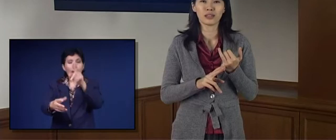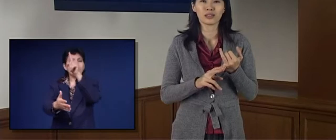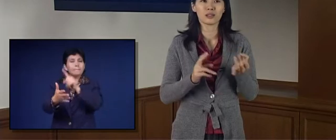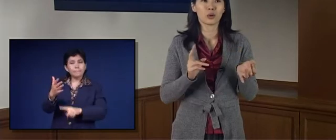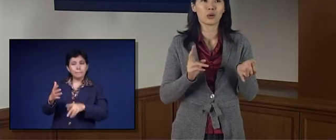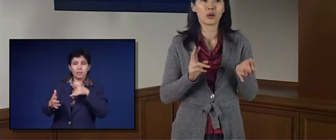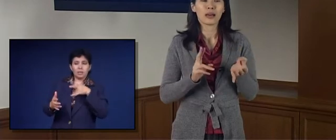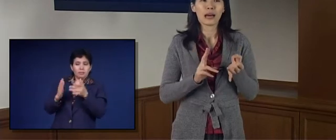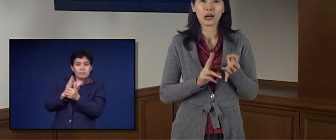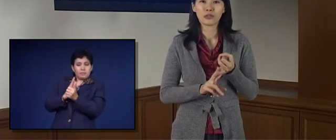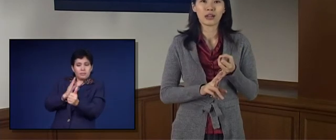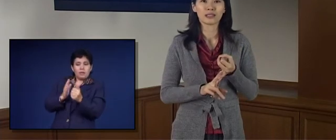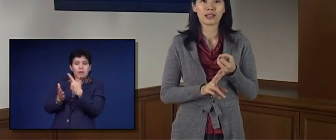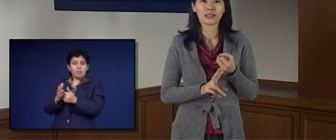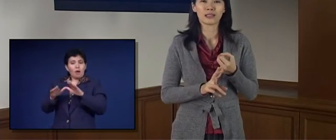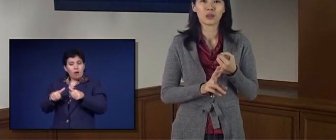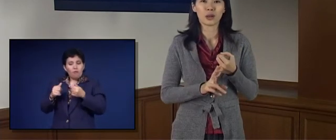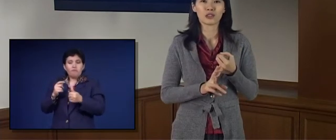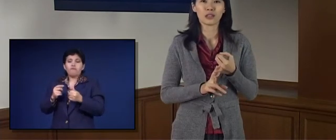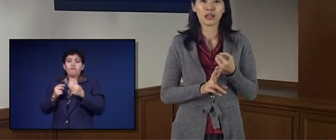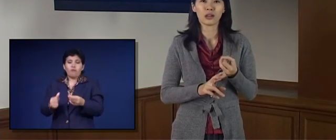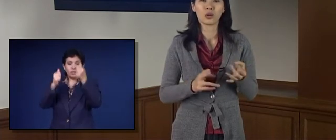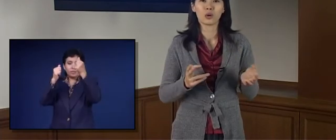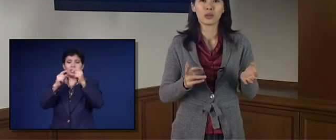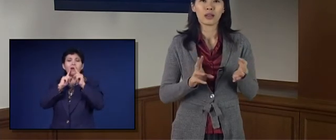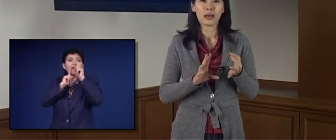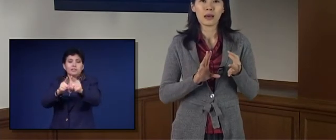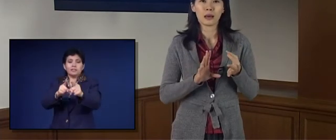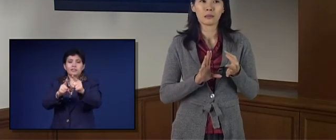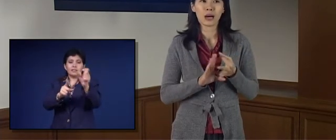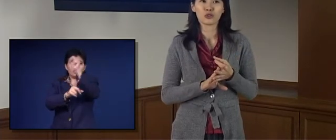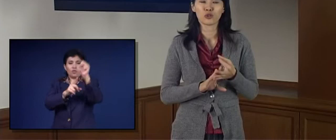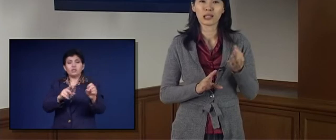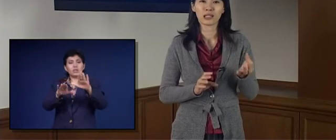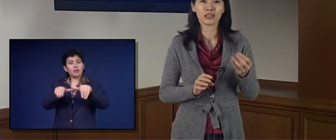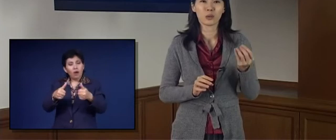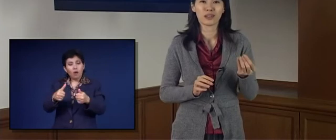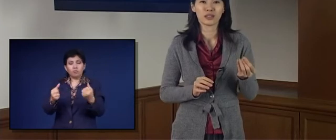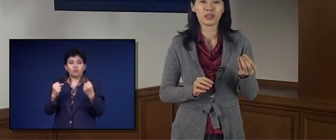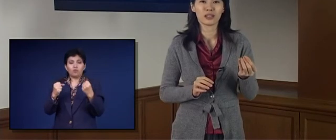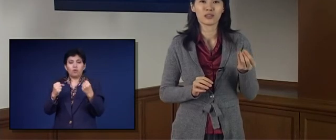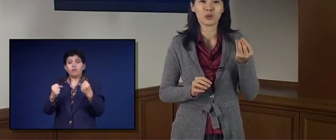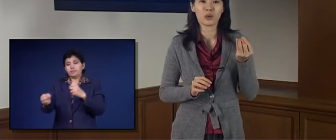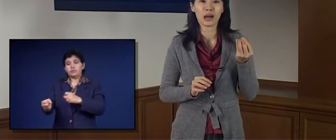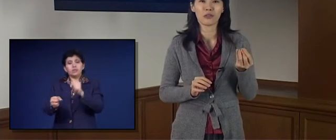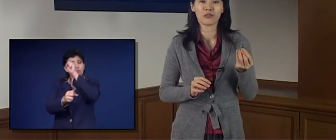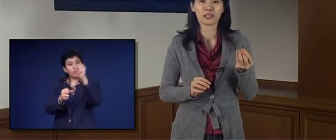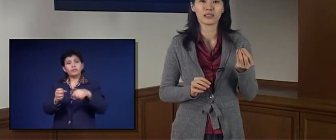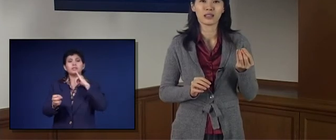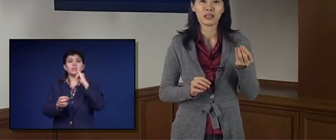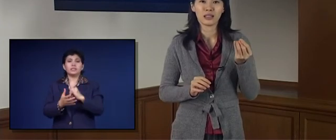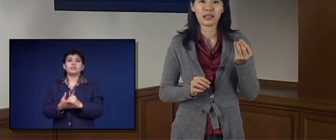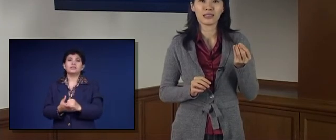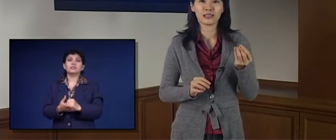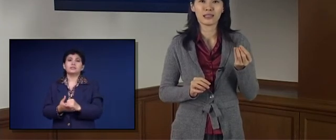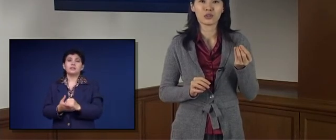mood is, or how fast they answer the questionnaire, or how striking the question is, or how